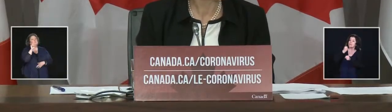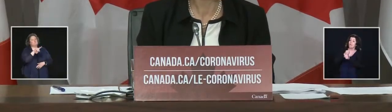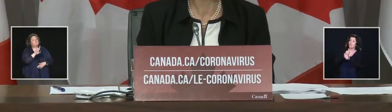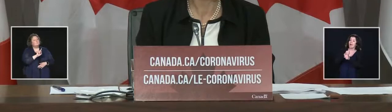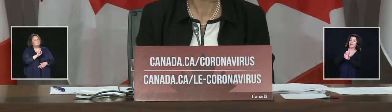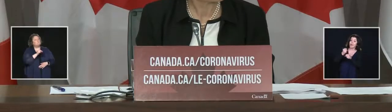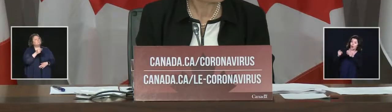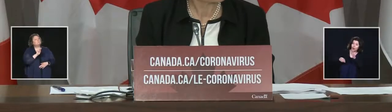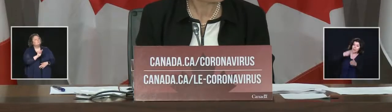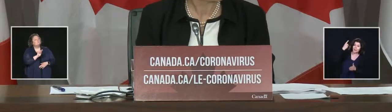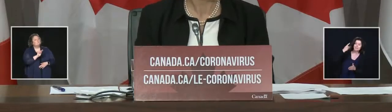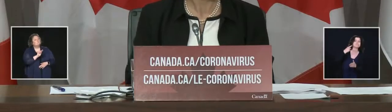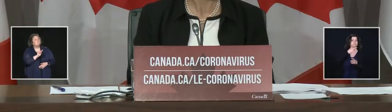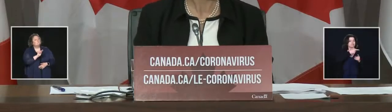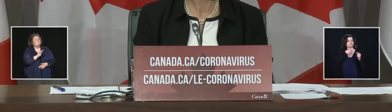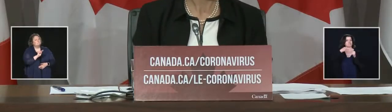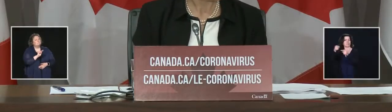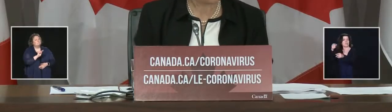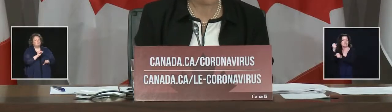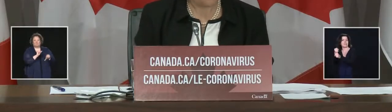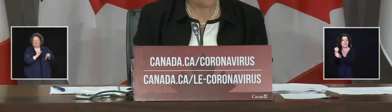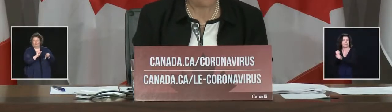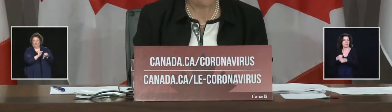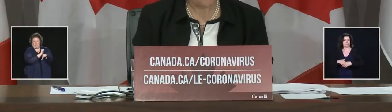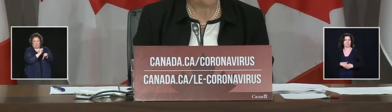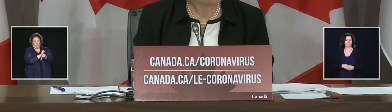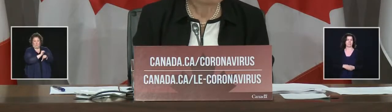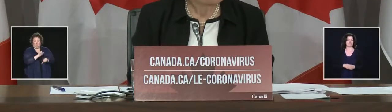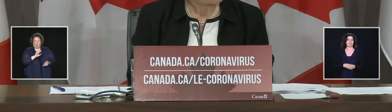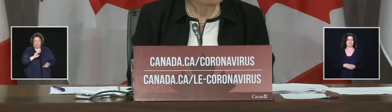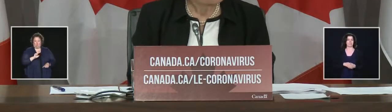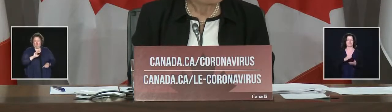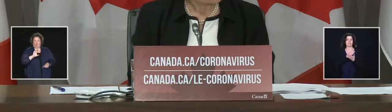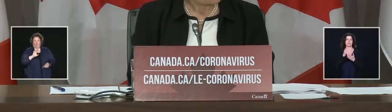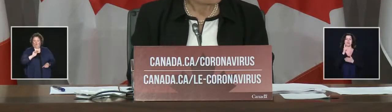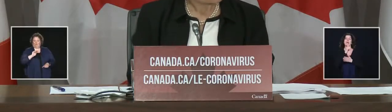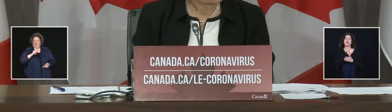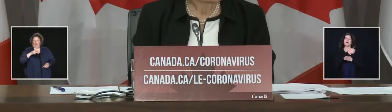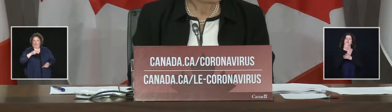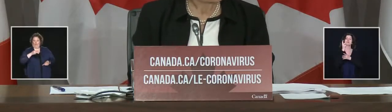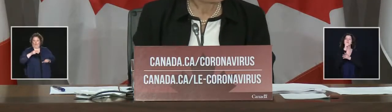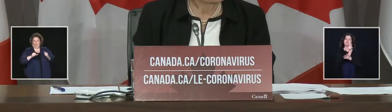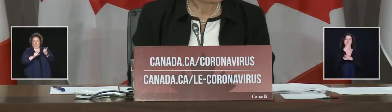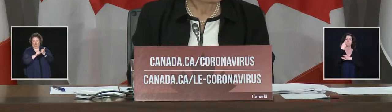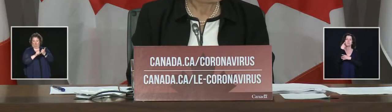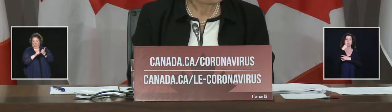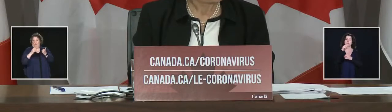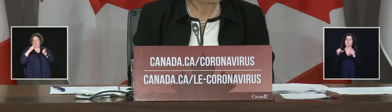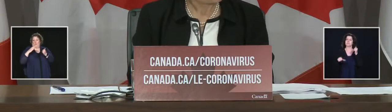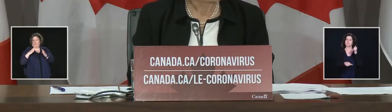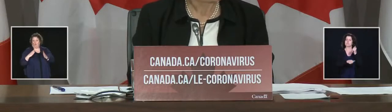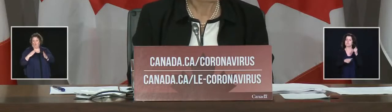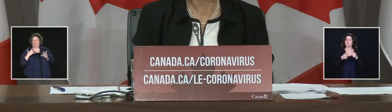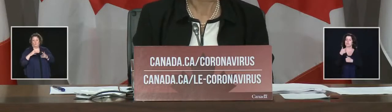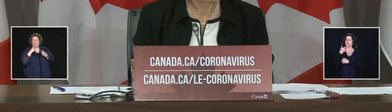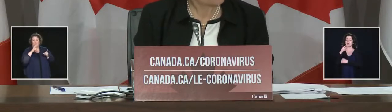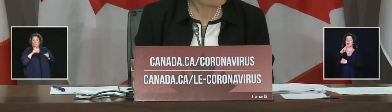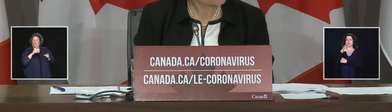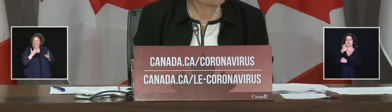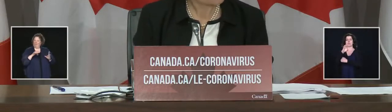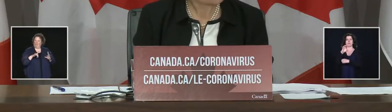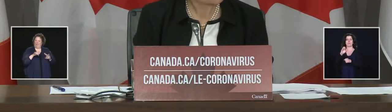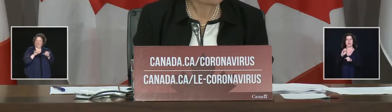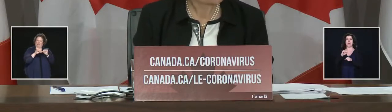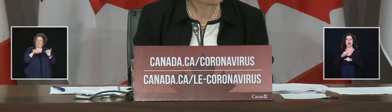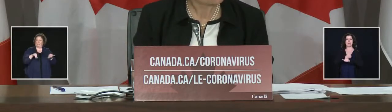The Alberta RCMP Deputy Commissioner yesterday came out and said that systemic racism doesn't exist in the